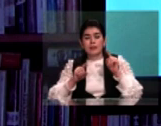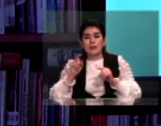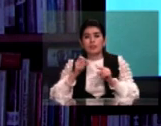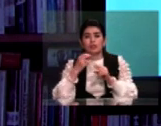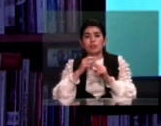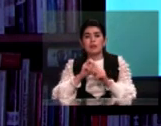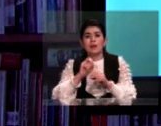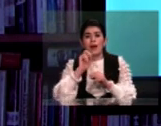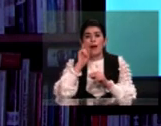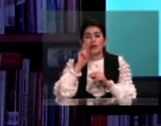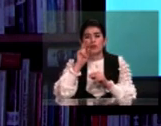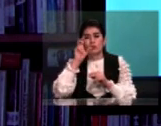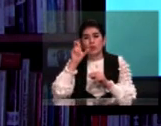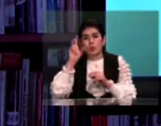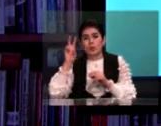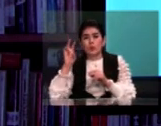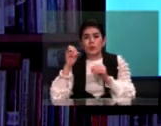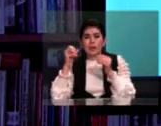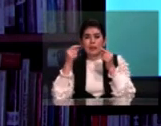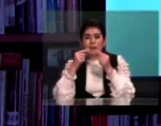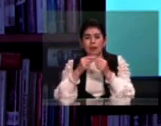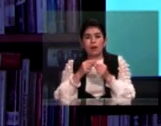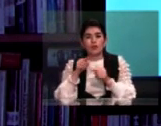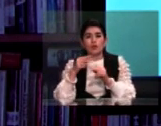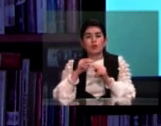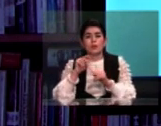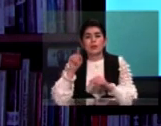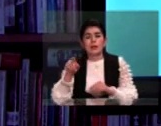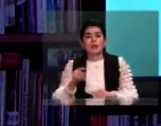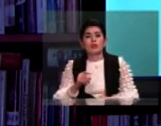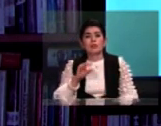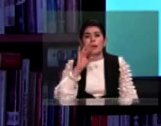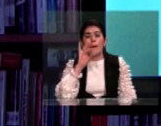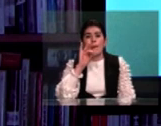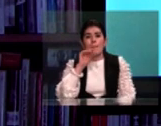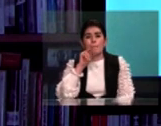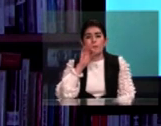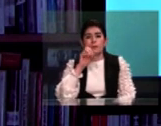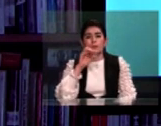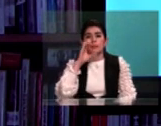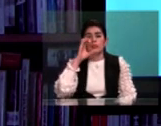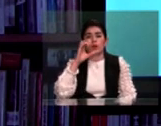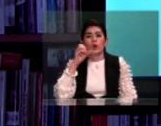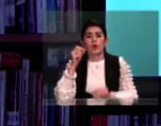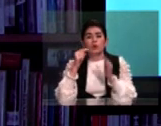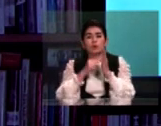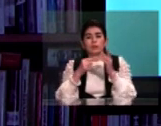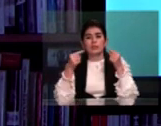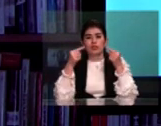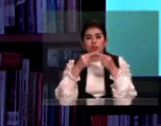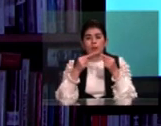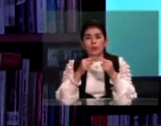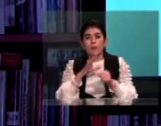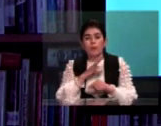h ko'paytirilgan nu ga teng. Bundan esa impuls bilan s ko'paytmaga teng bo'lib